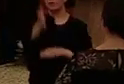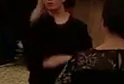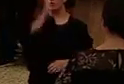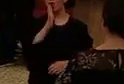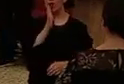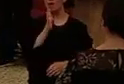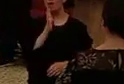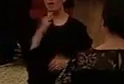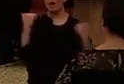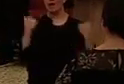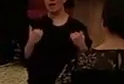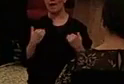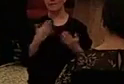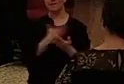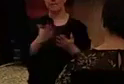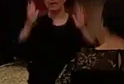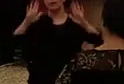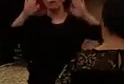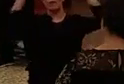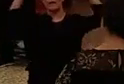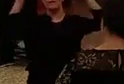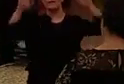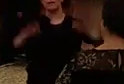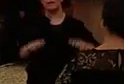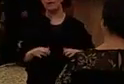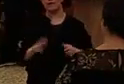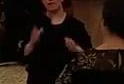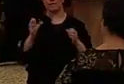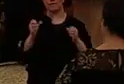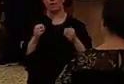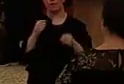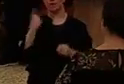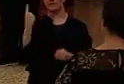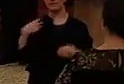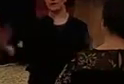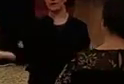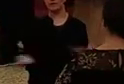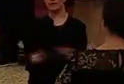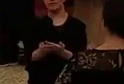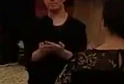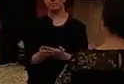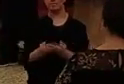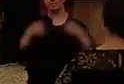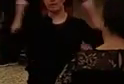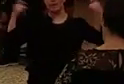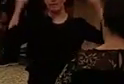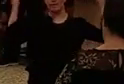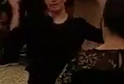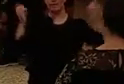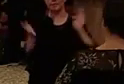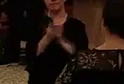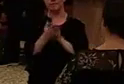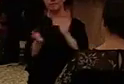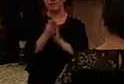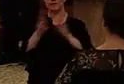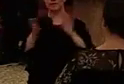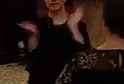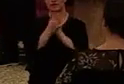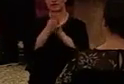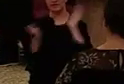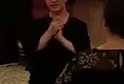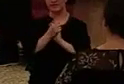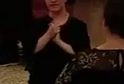God has got something great in store for someone here. Hallelujah.